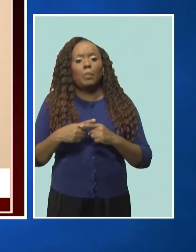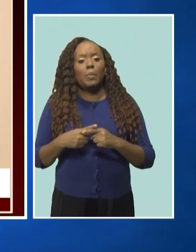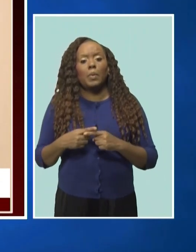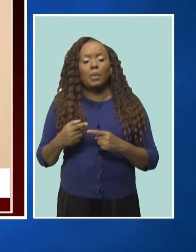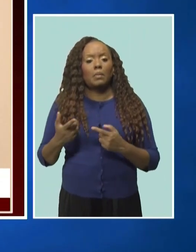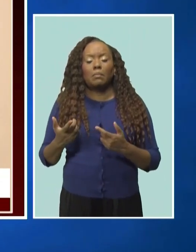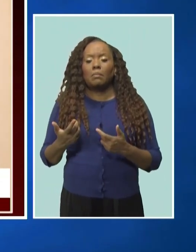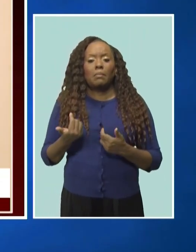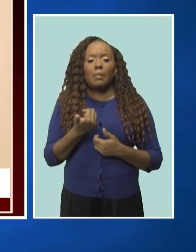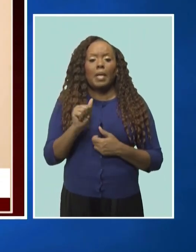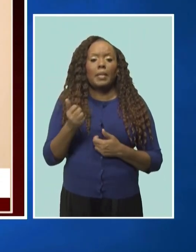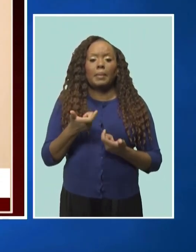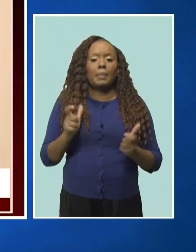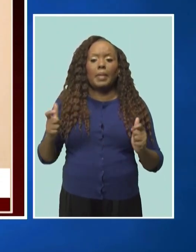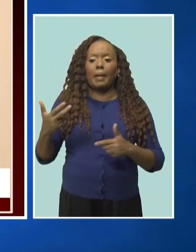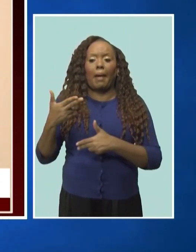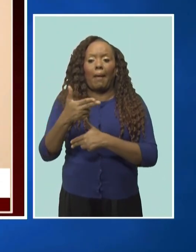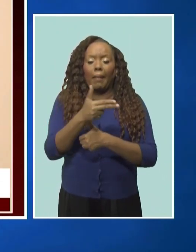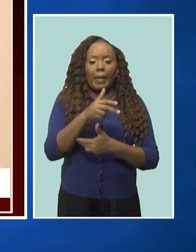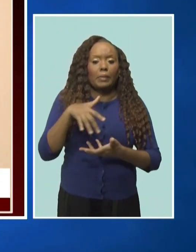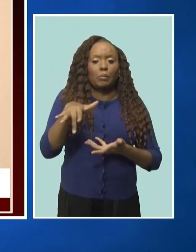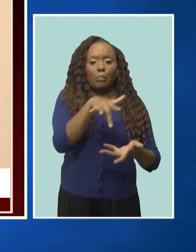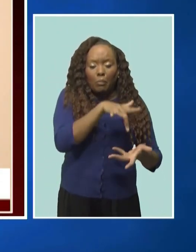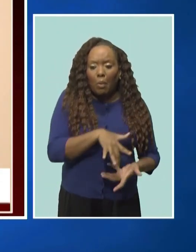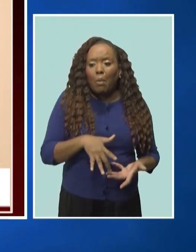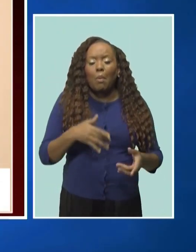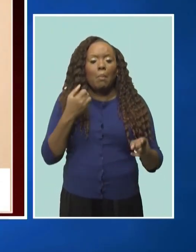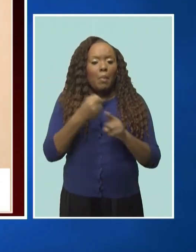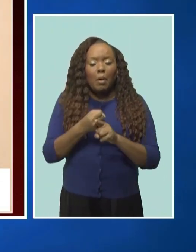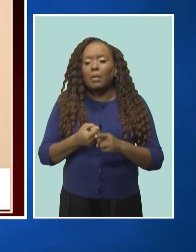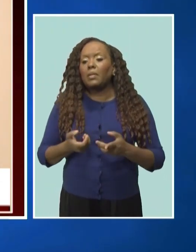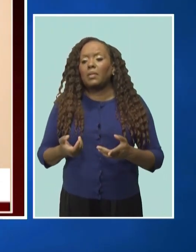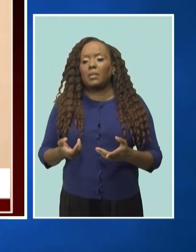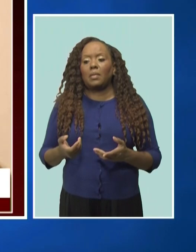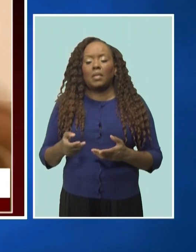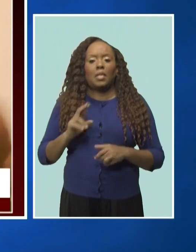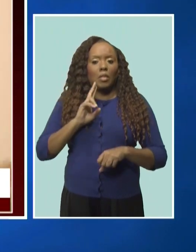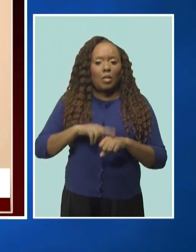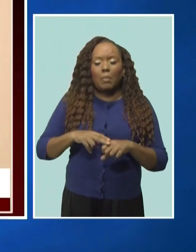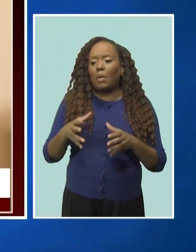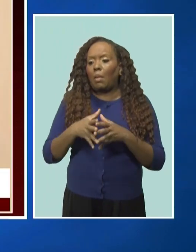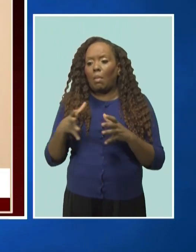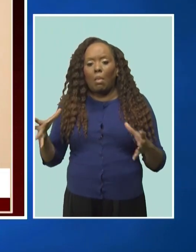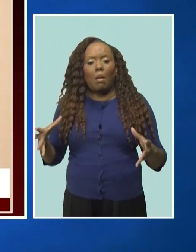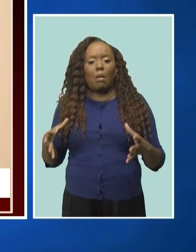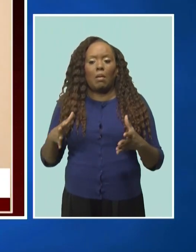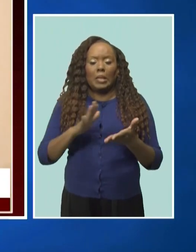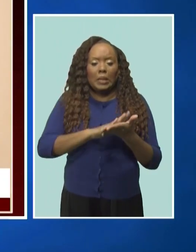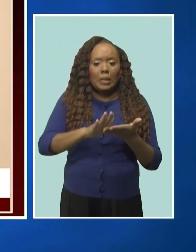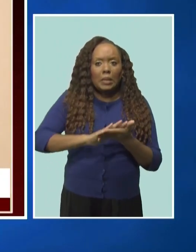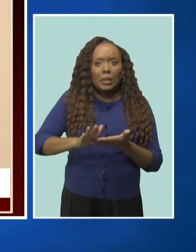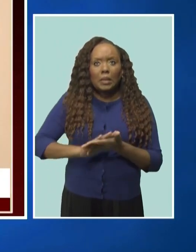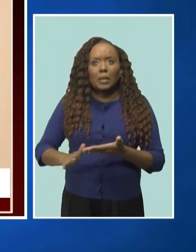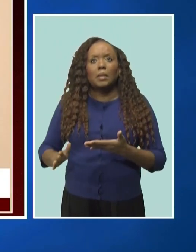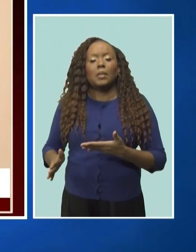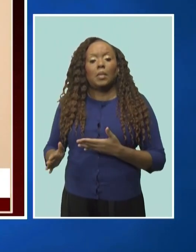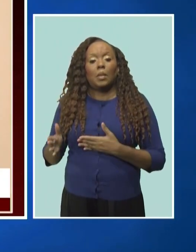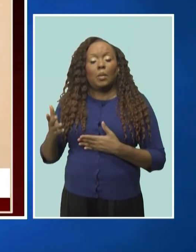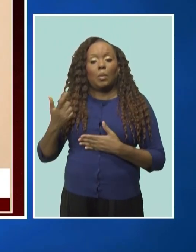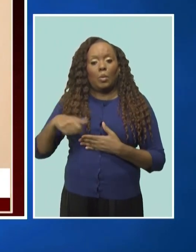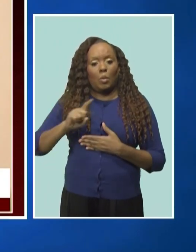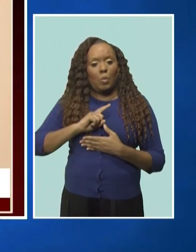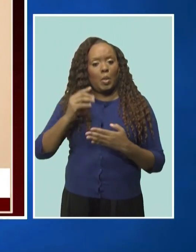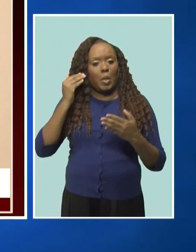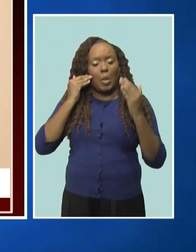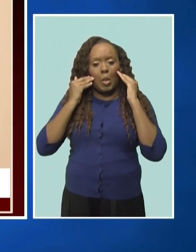major hazard event, in this instance, a hurricane. So the Barbados Statistical Services, they're the ones that take the lead, and you're quite right, they're supported